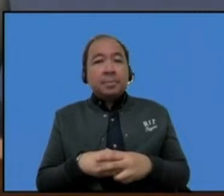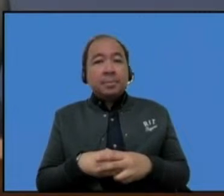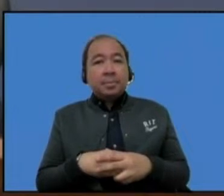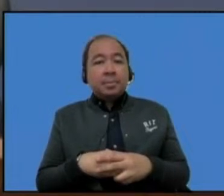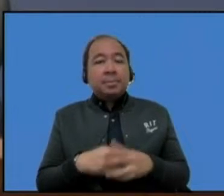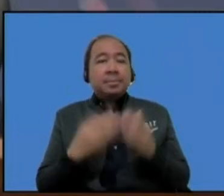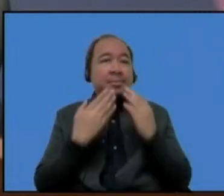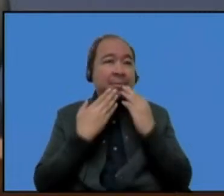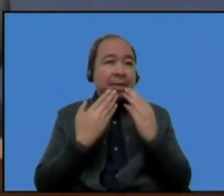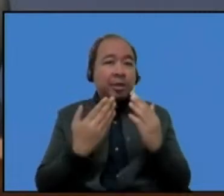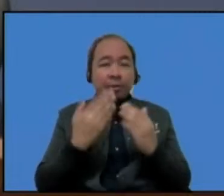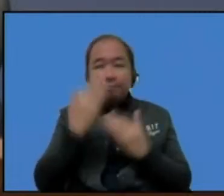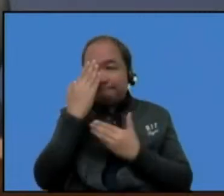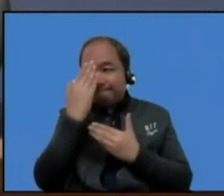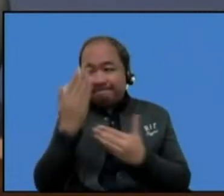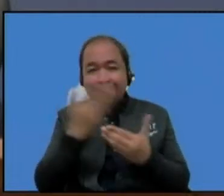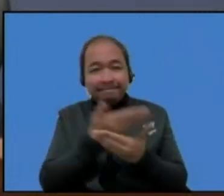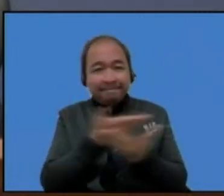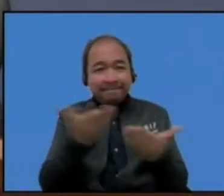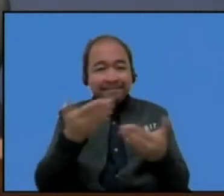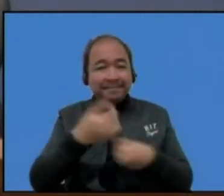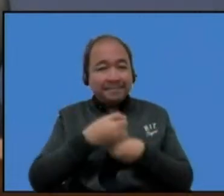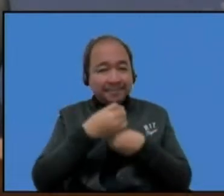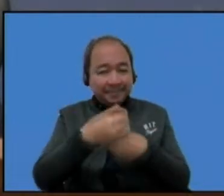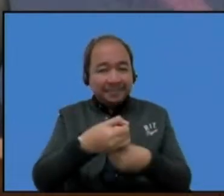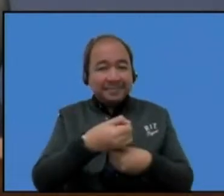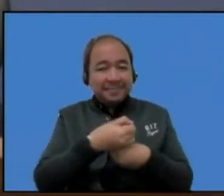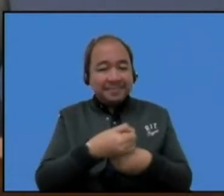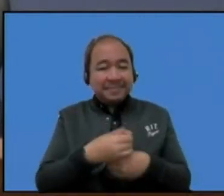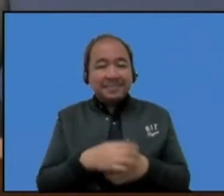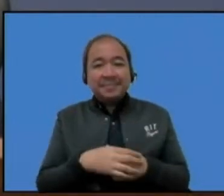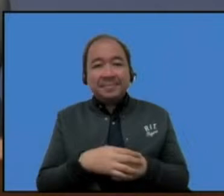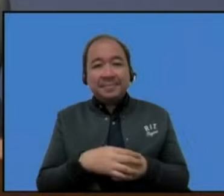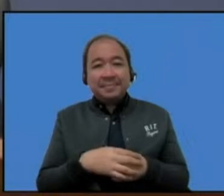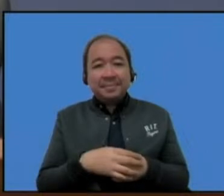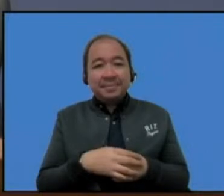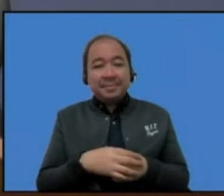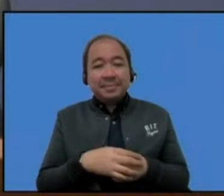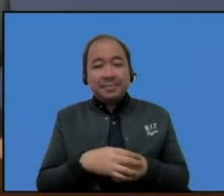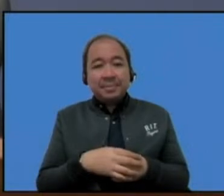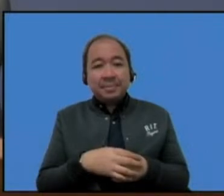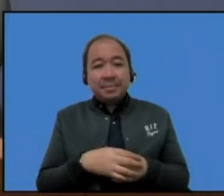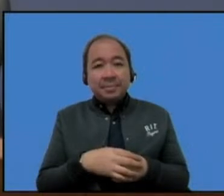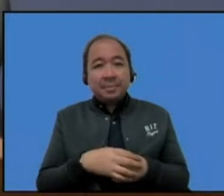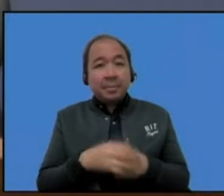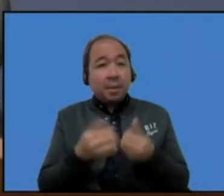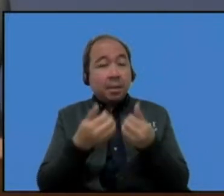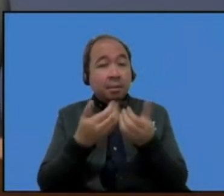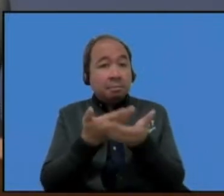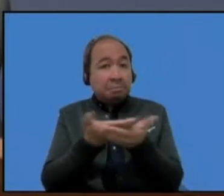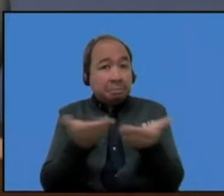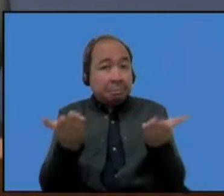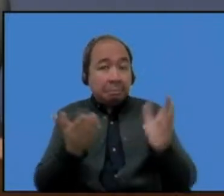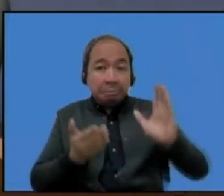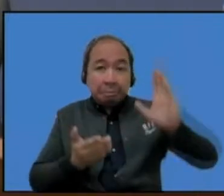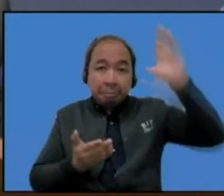Thank you, distinguished delegates. If any intervention.